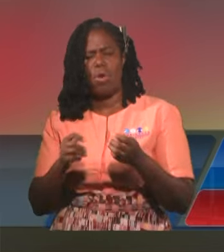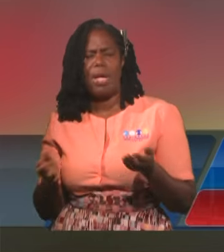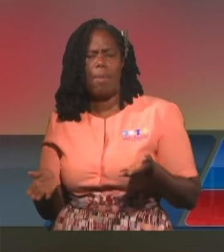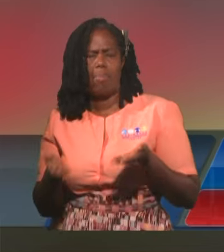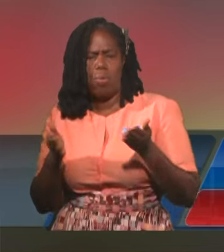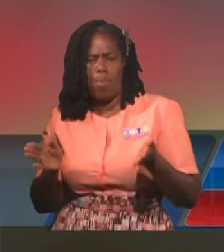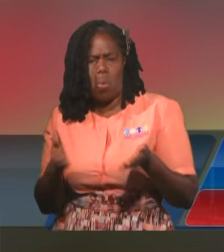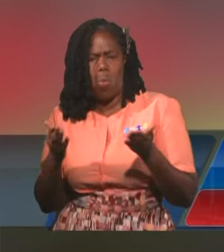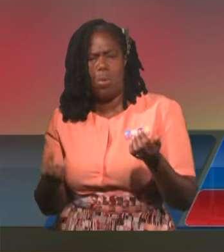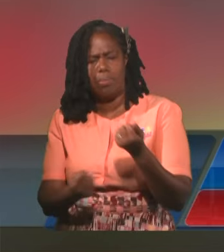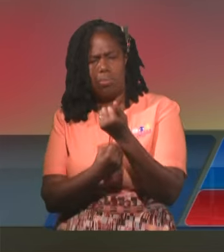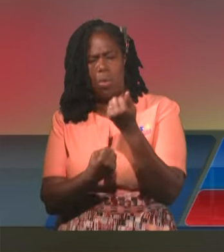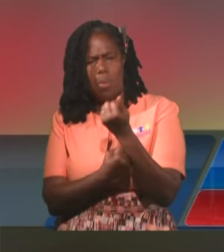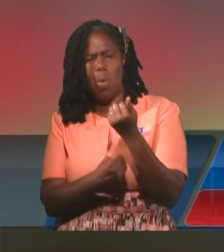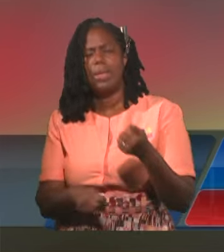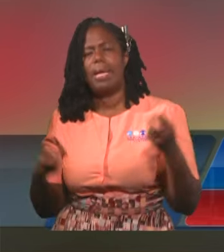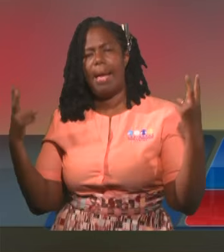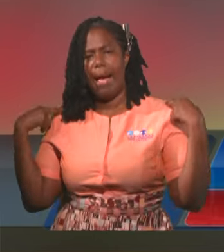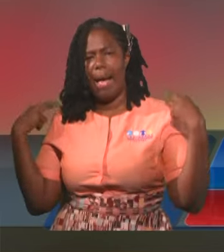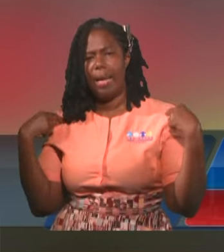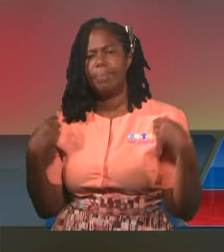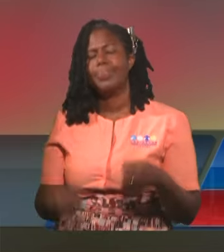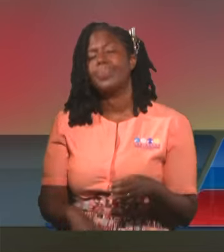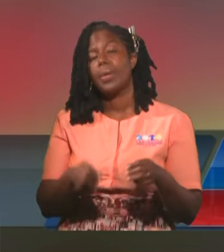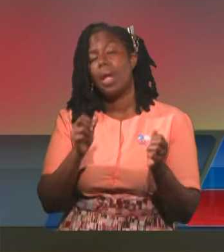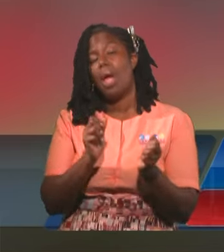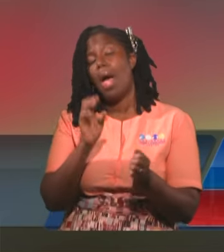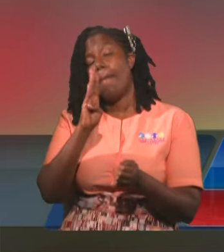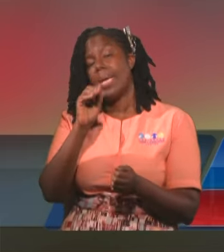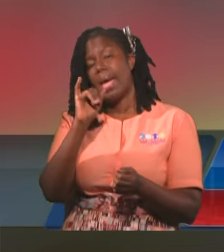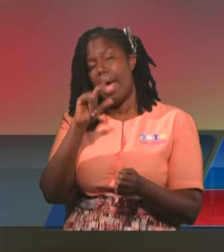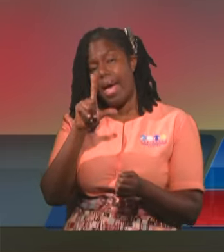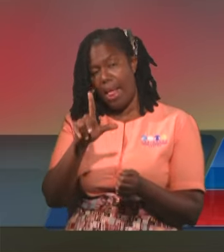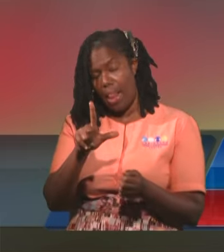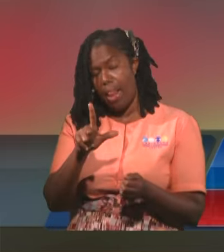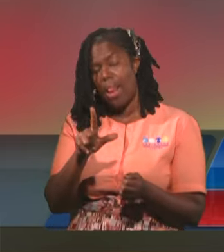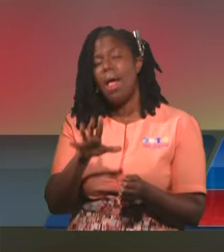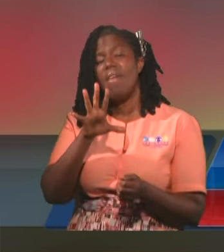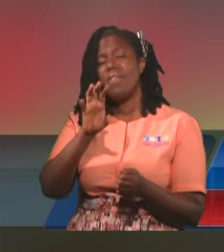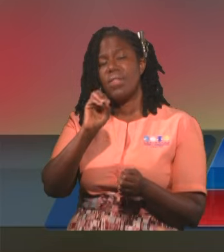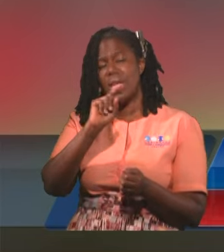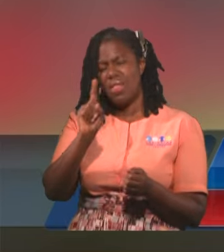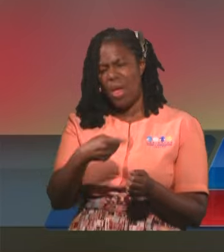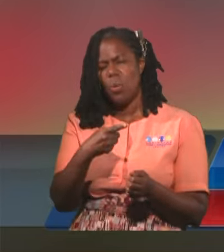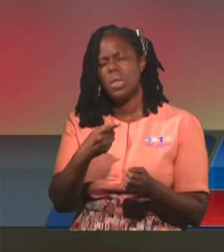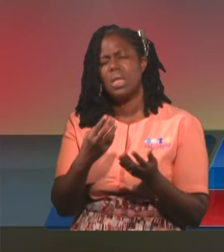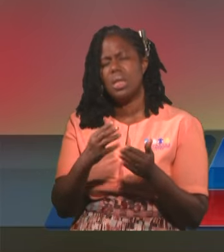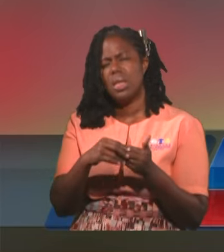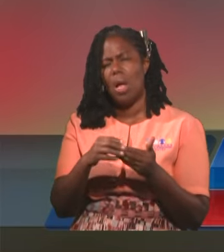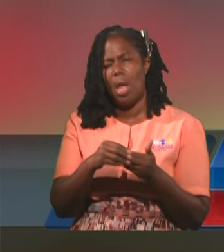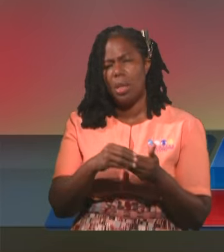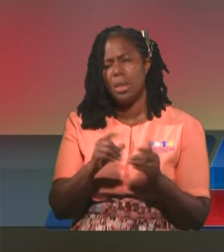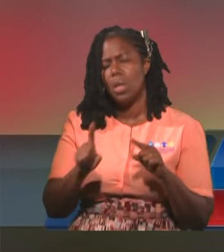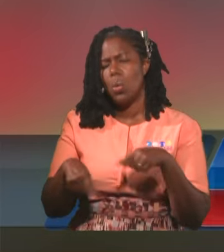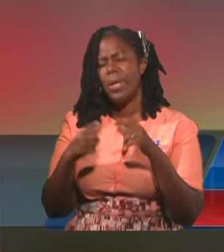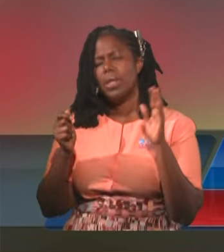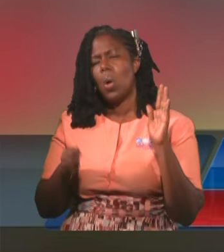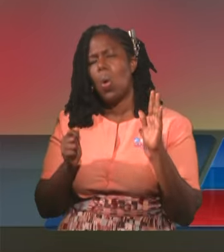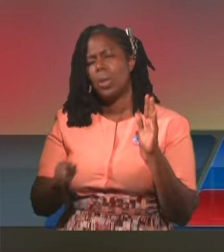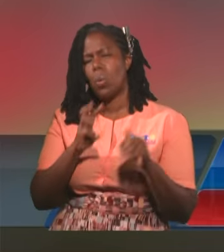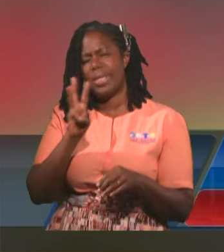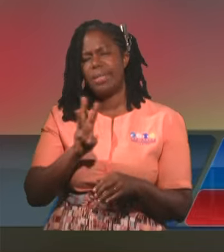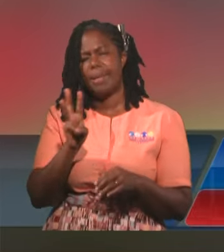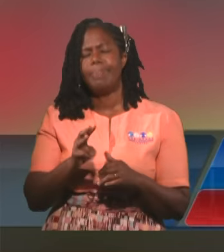granted $350,000 bail with a surety when he appeared before a master of the court at the North High Court in Port of Spain on